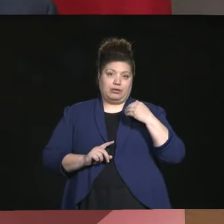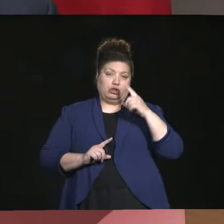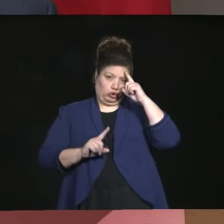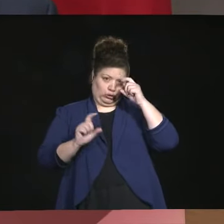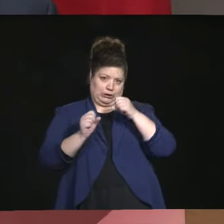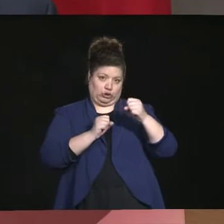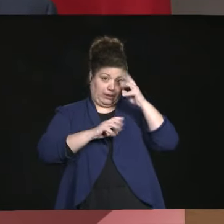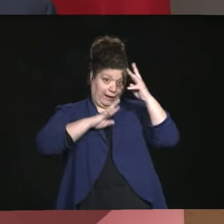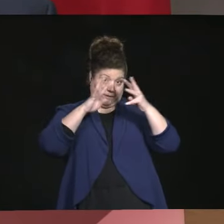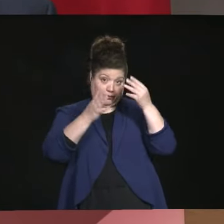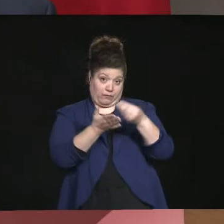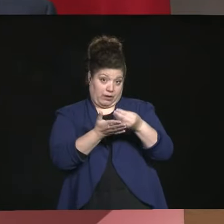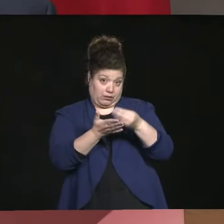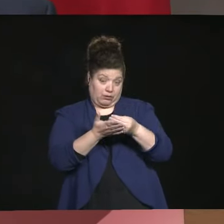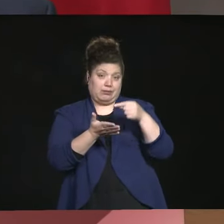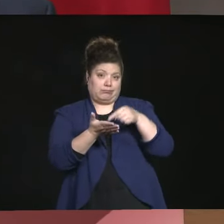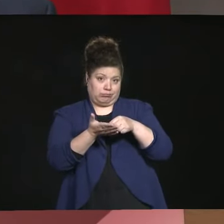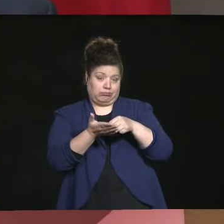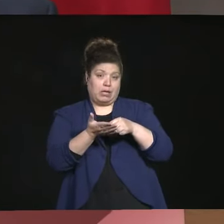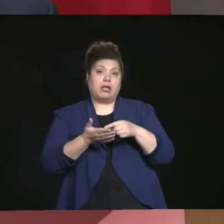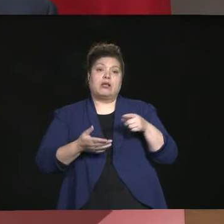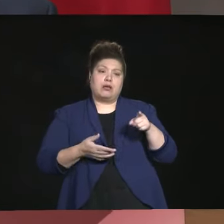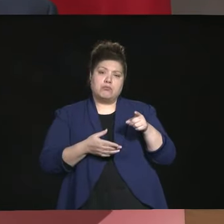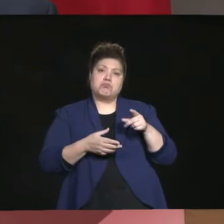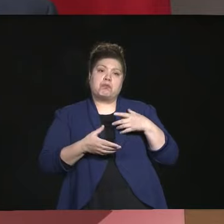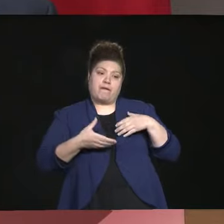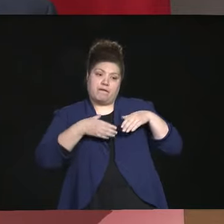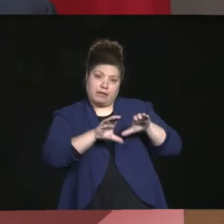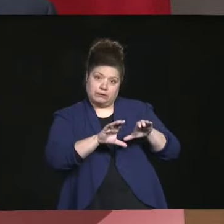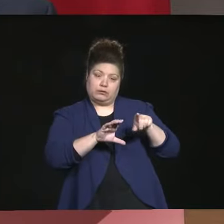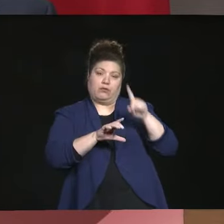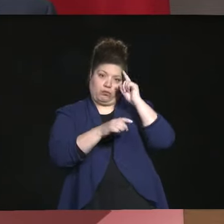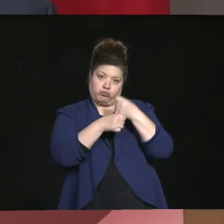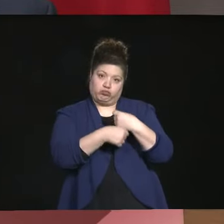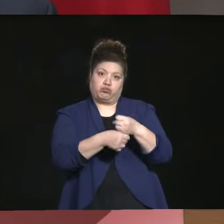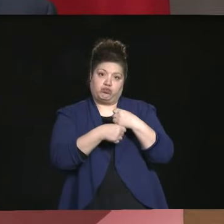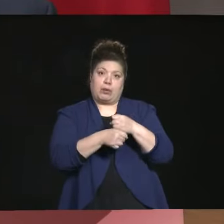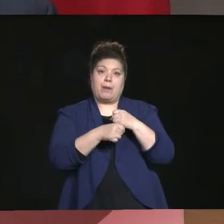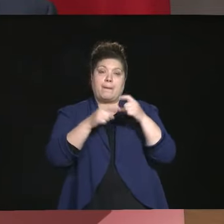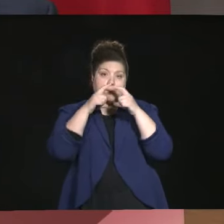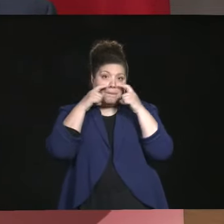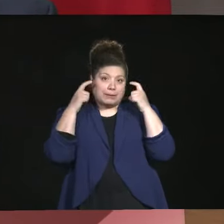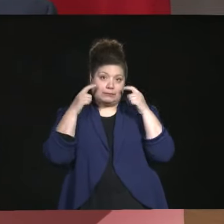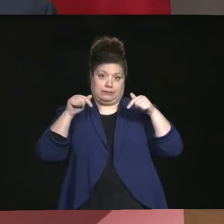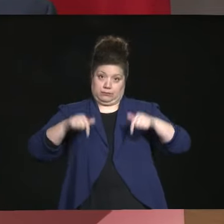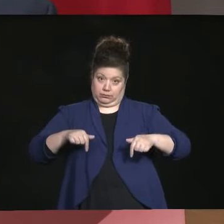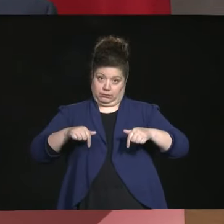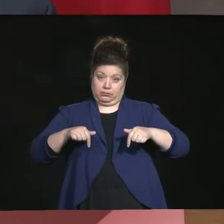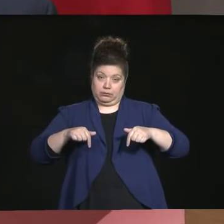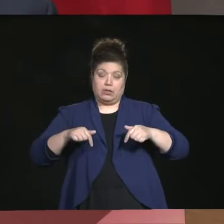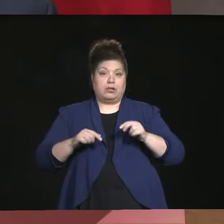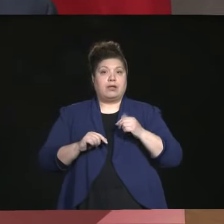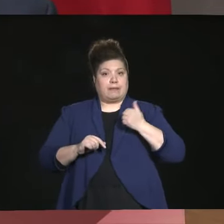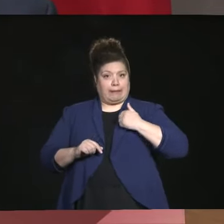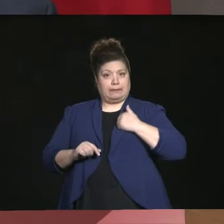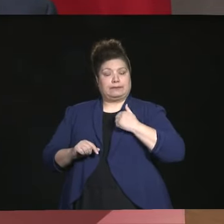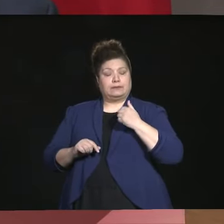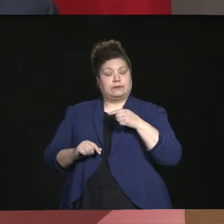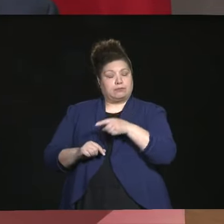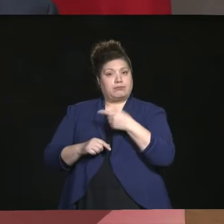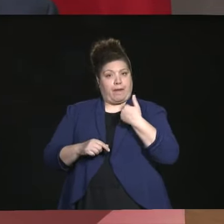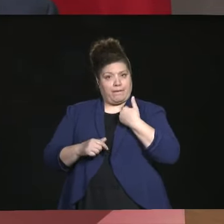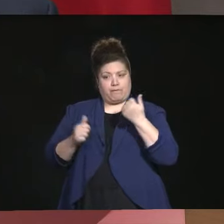produce masks here for Canadians. So we have domestic capacity. And the goal is not only to meet domestic capacity requirements,